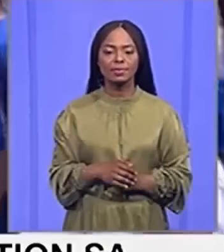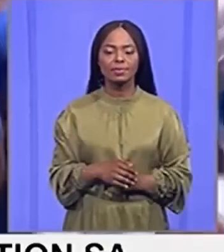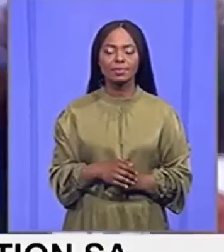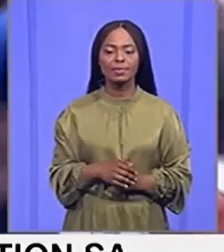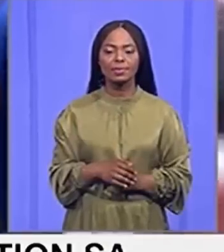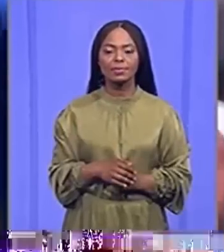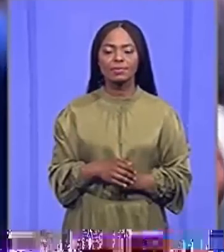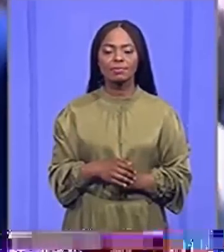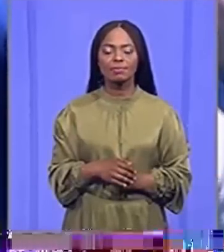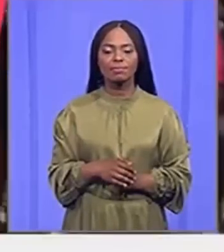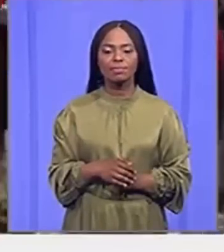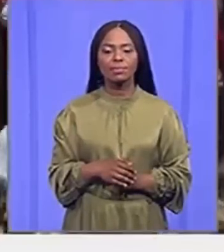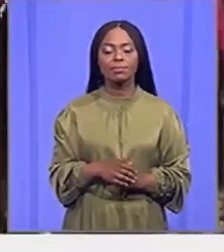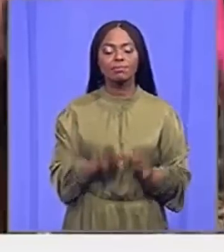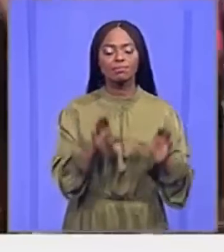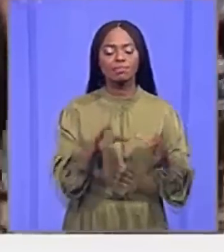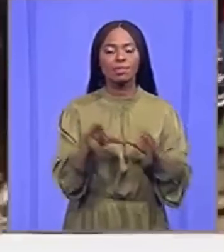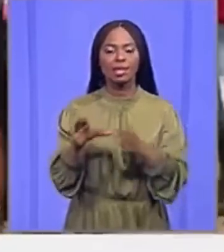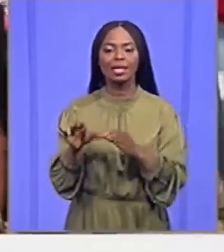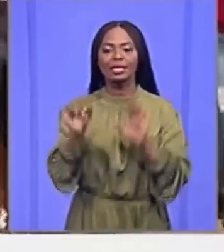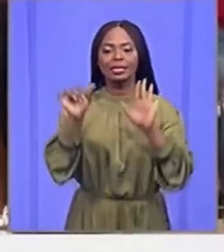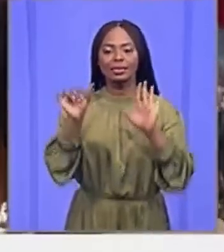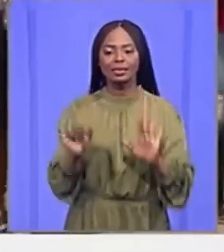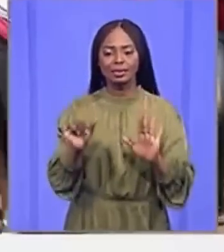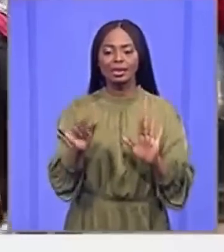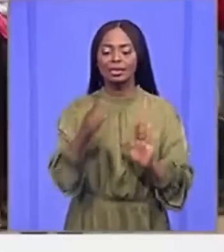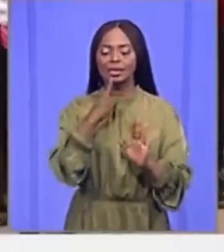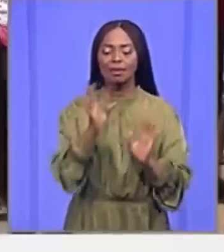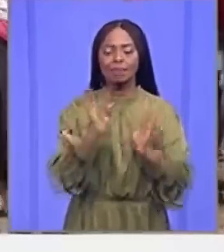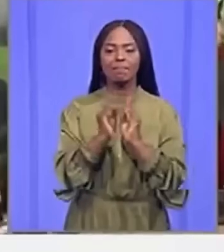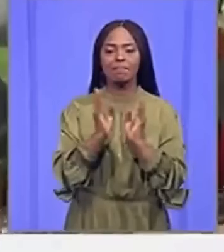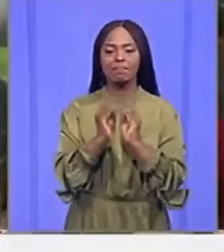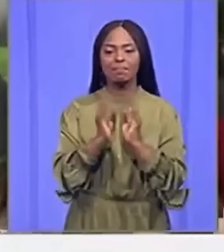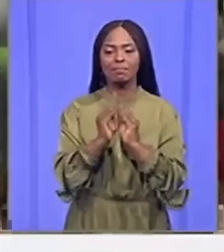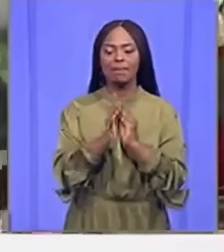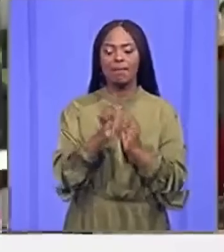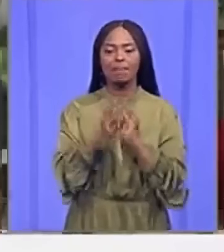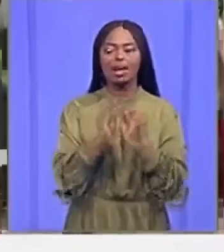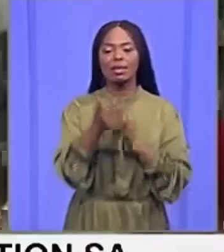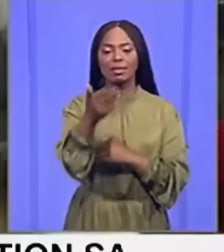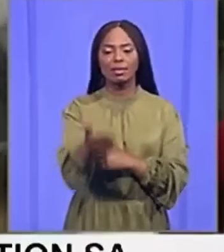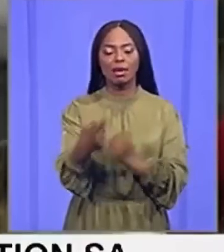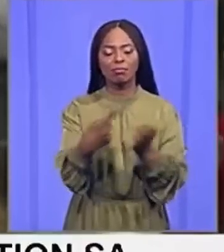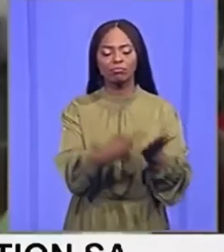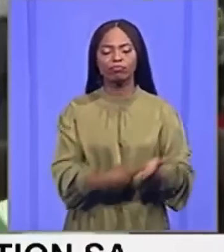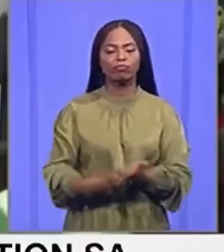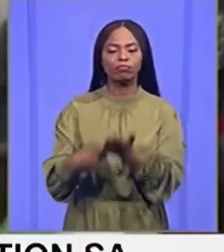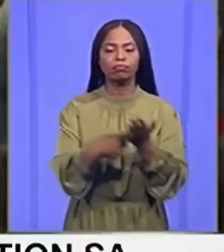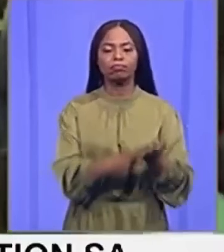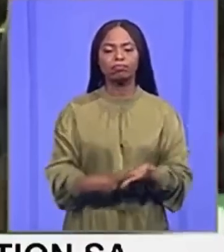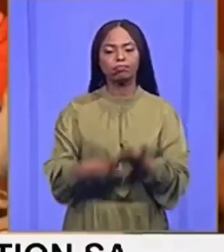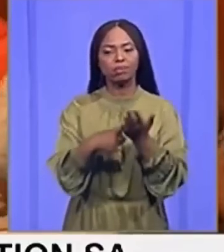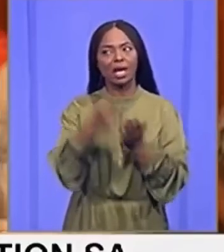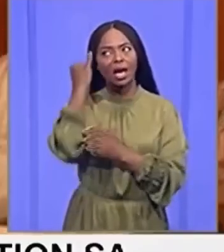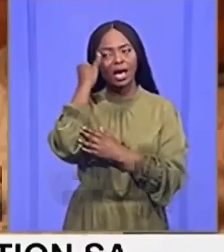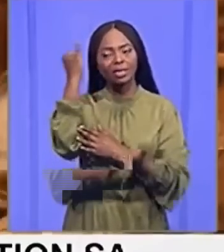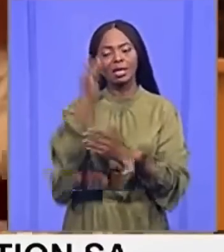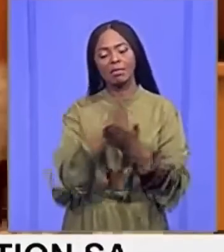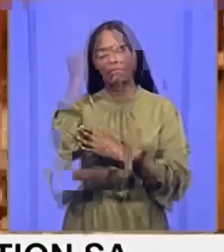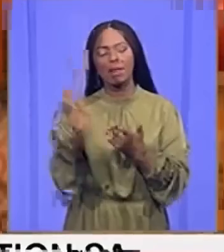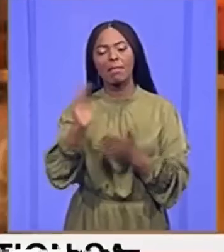Mekga e tsheletseng ya bohanyetsi e re tla kopana kgweding e tlang ka sepheo sa ho seka leano leo e tlang ho le sebedisa ho ketola mmuso